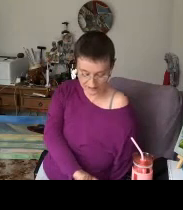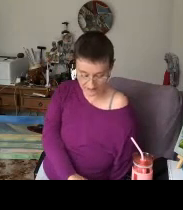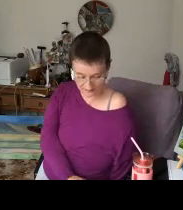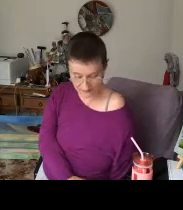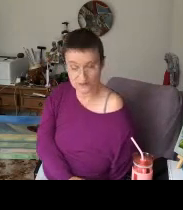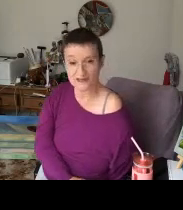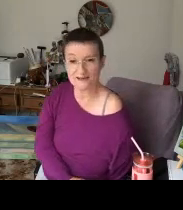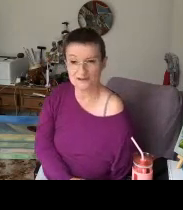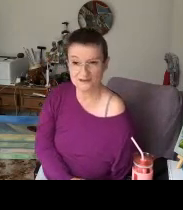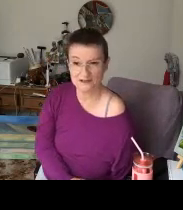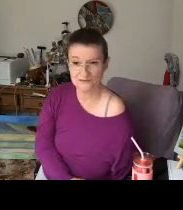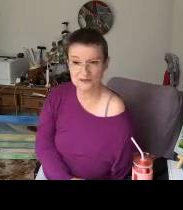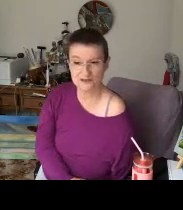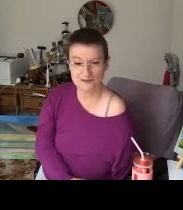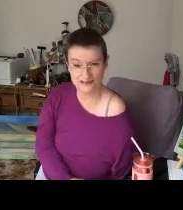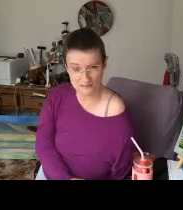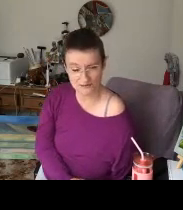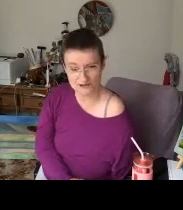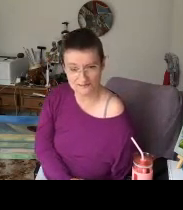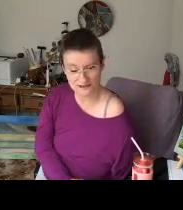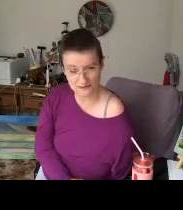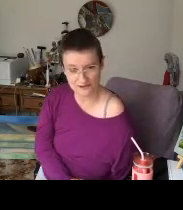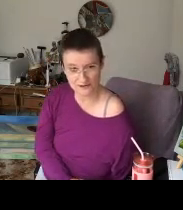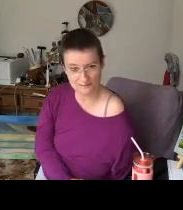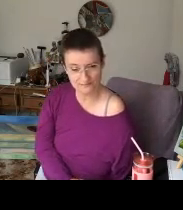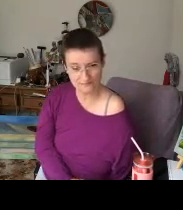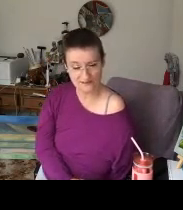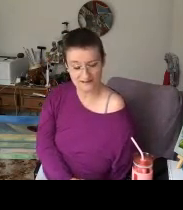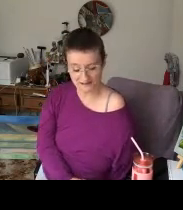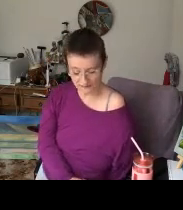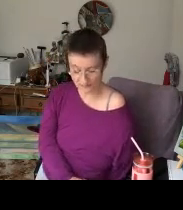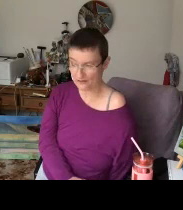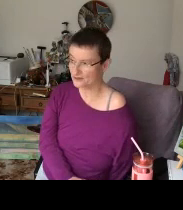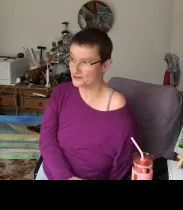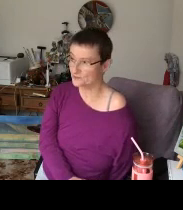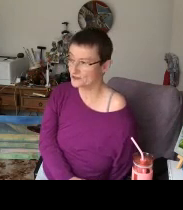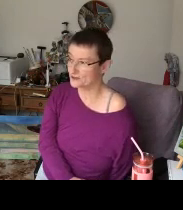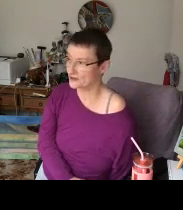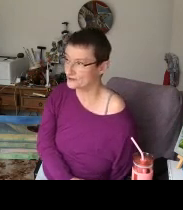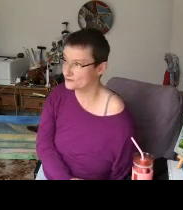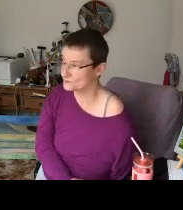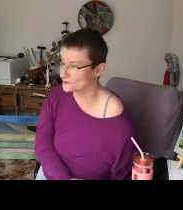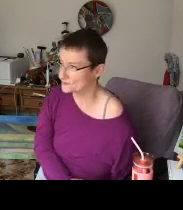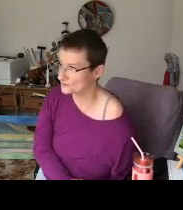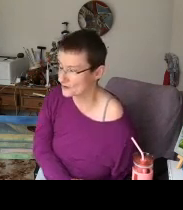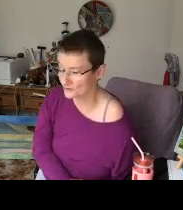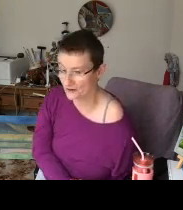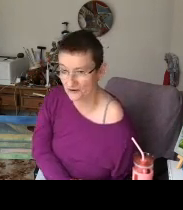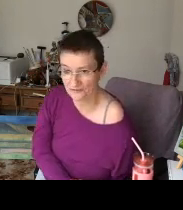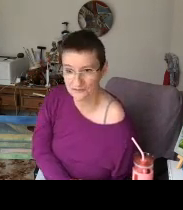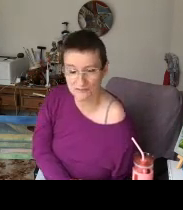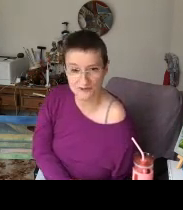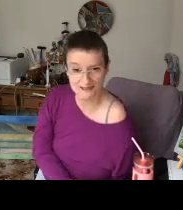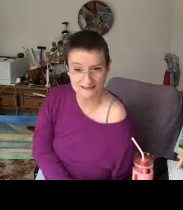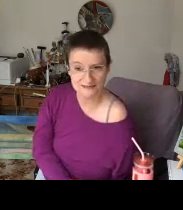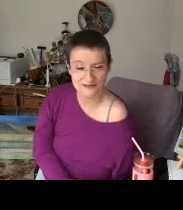Matt Fraser, who's an actor. We see him on TV quite a lot now. I think he's been in that new drama. I